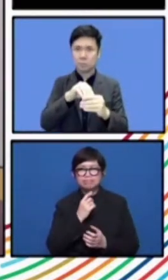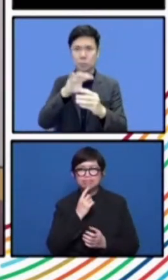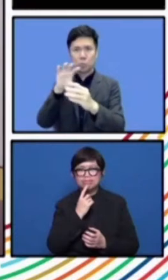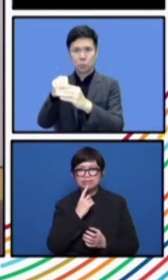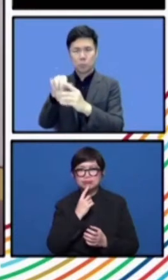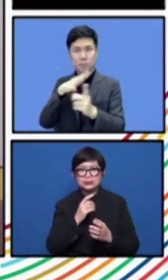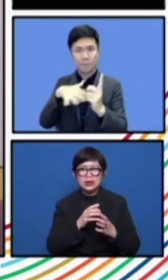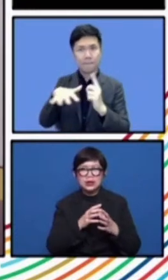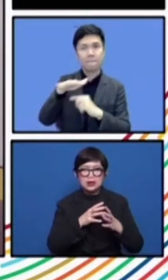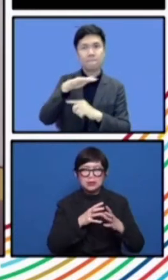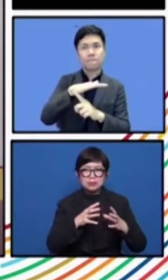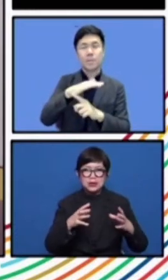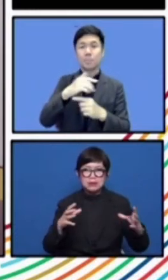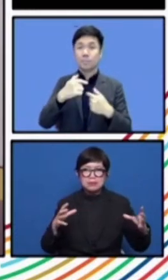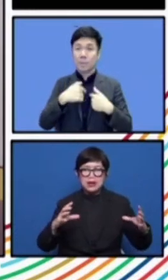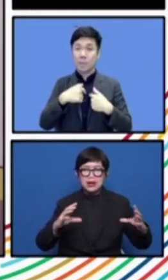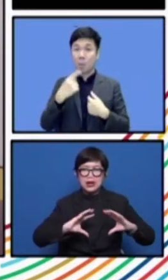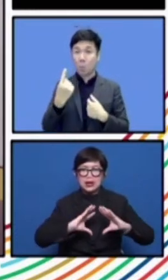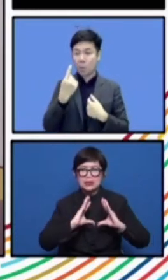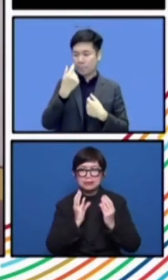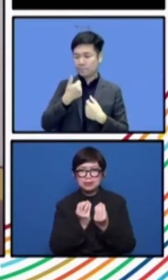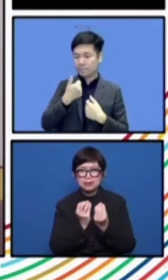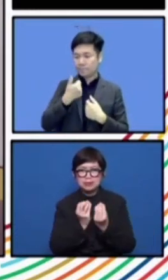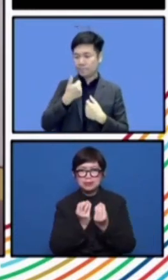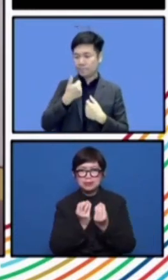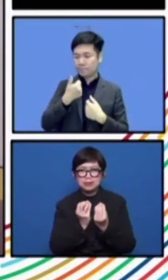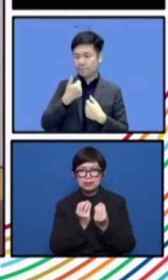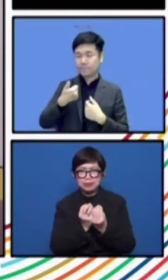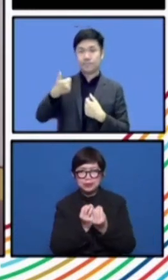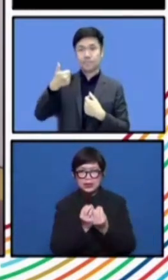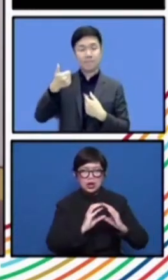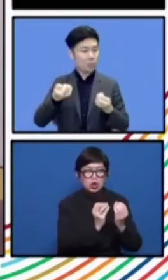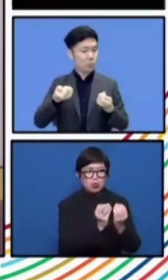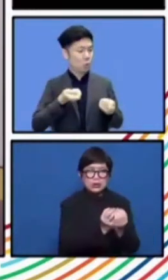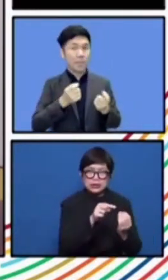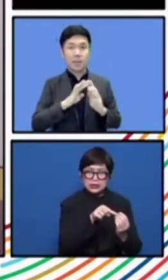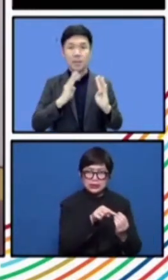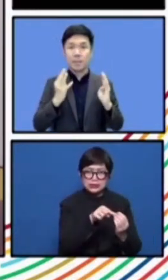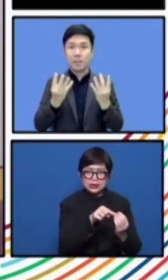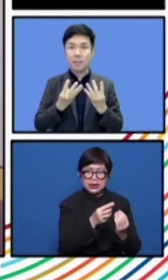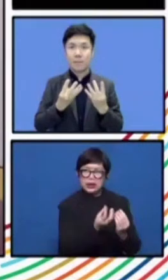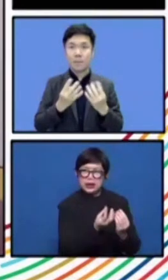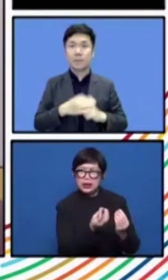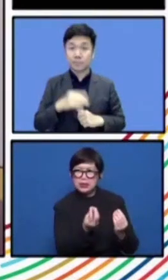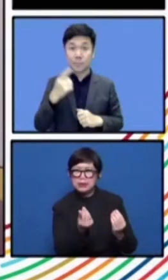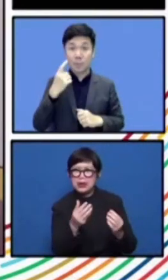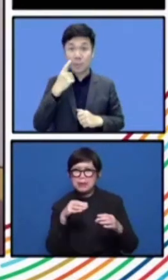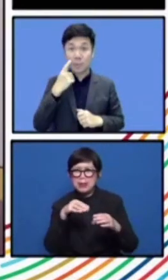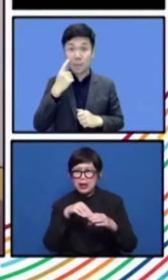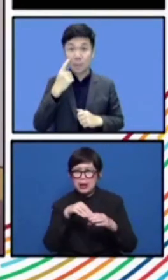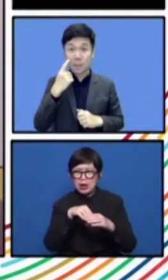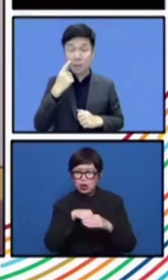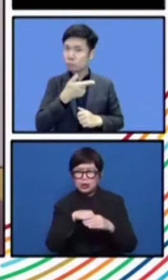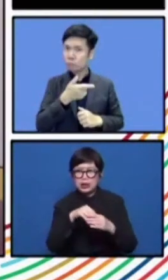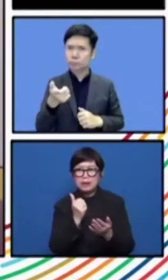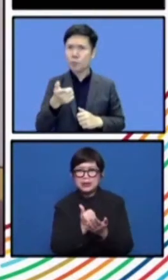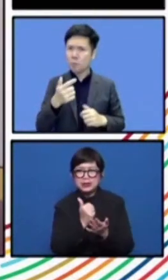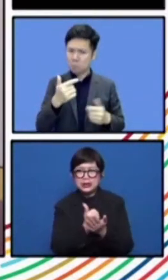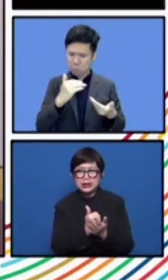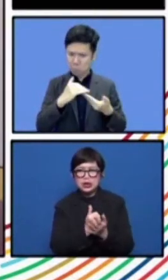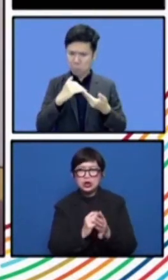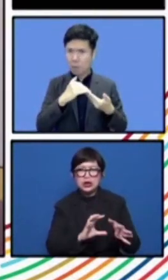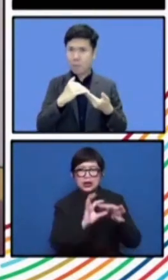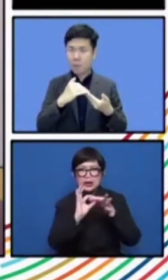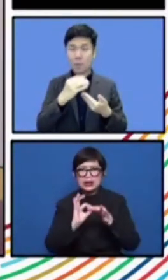committee comprising persons with disabilities as key members dedicated to advising and collaborating with the Hong Kong government on